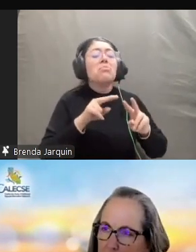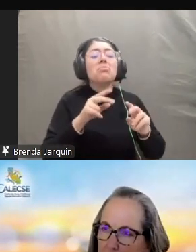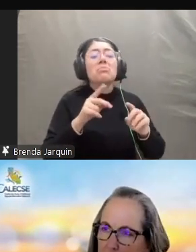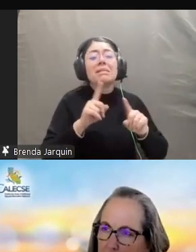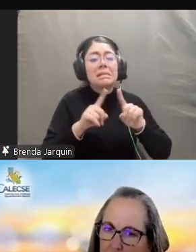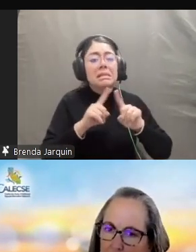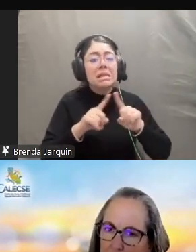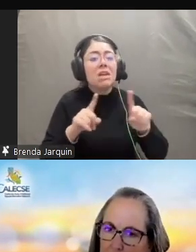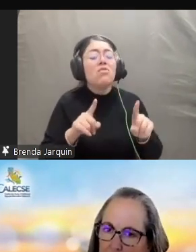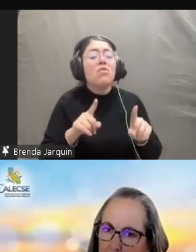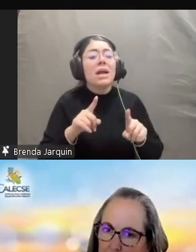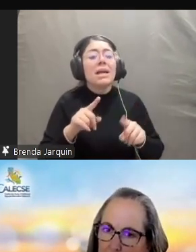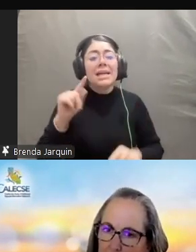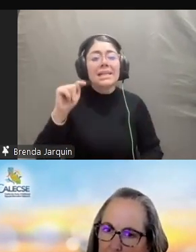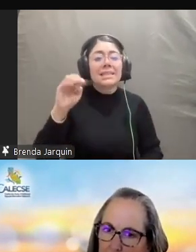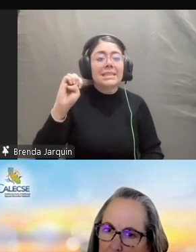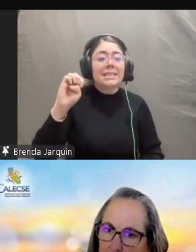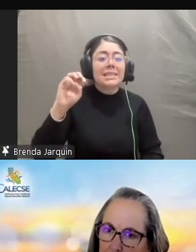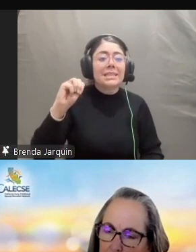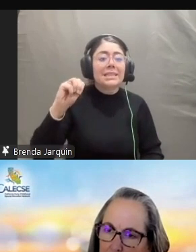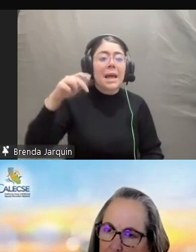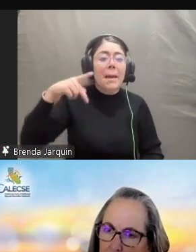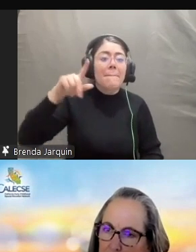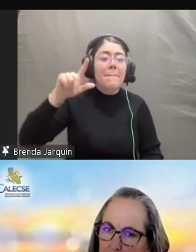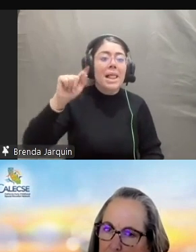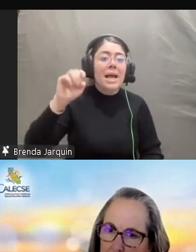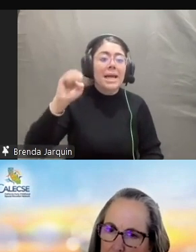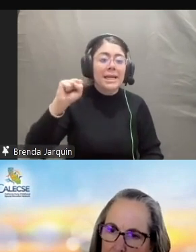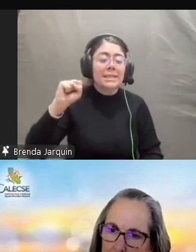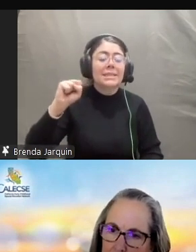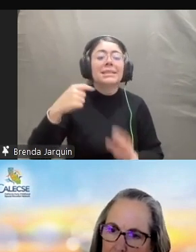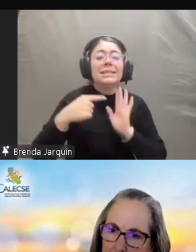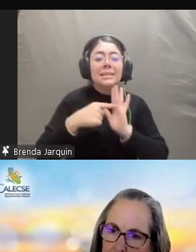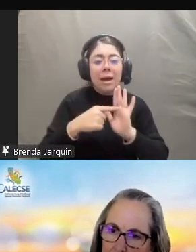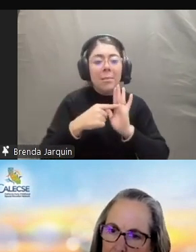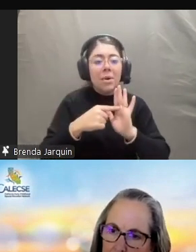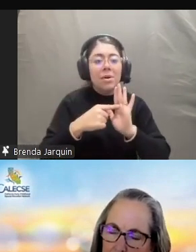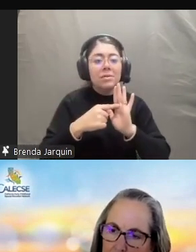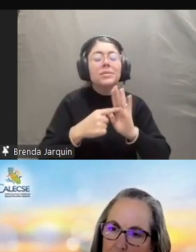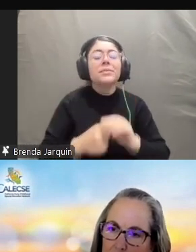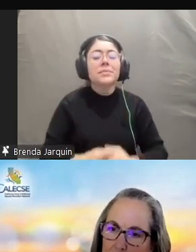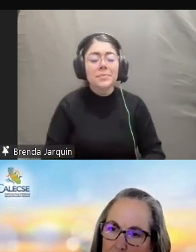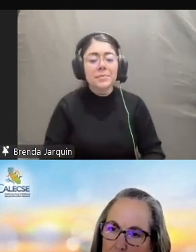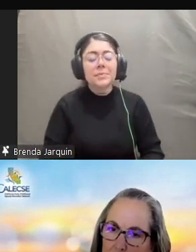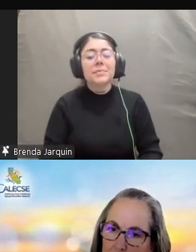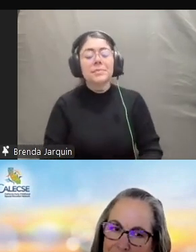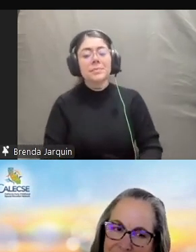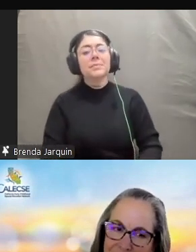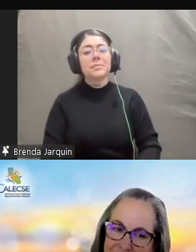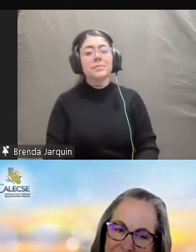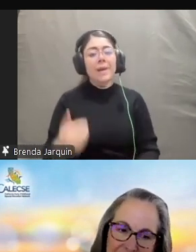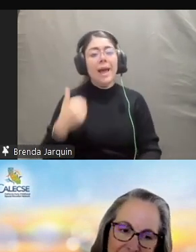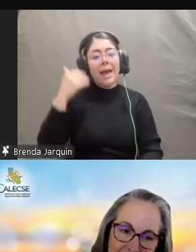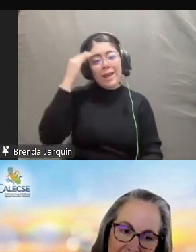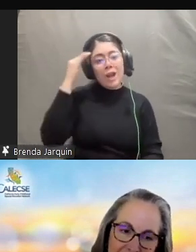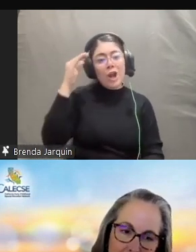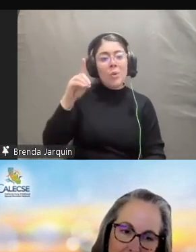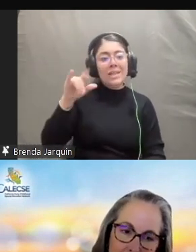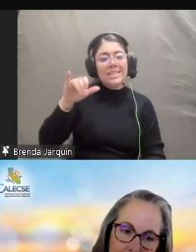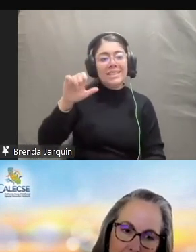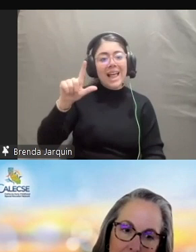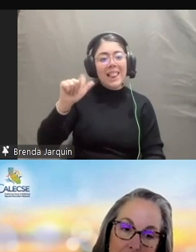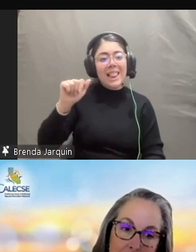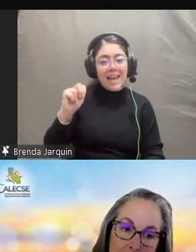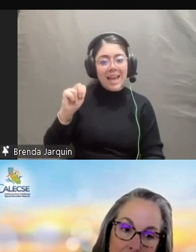with. We had our practice, and I know like Dylan Henry and those in Orange County, we really liked